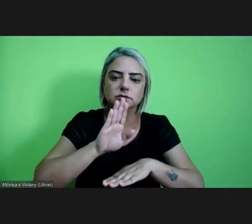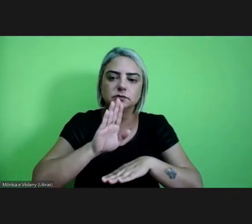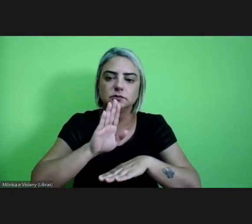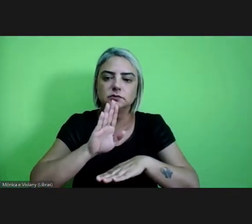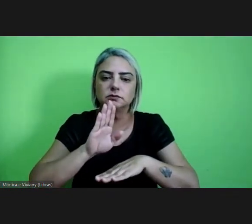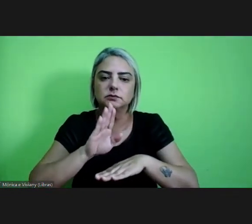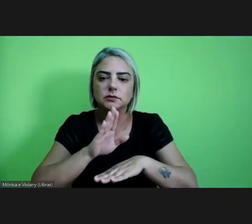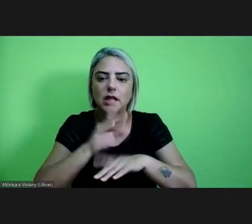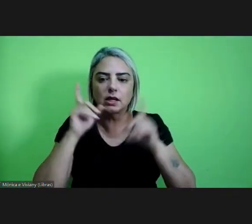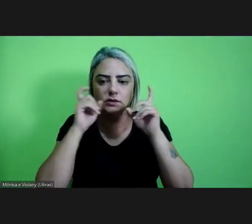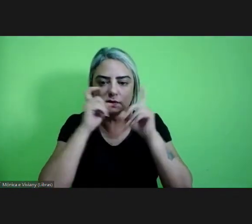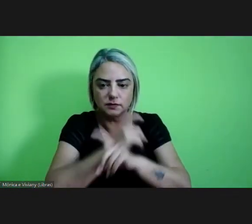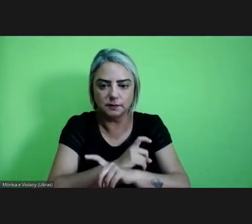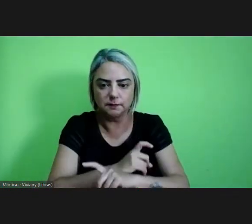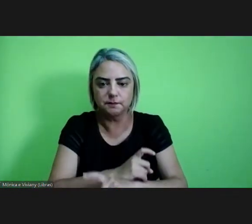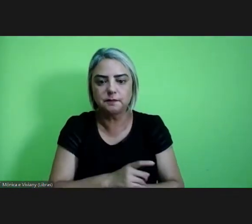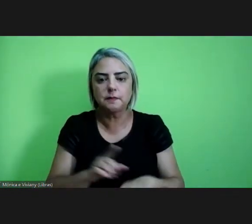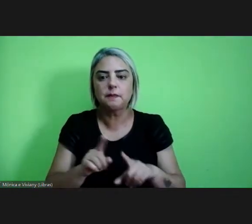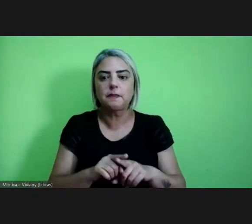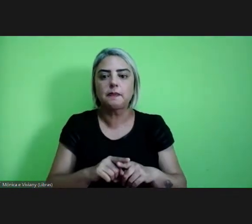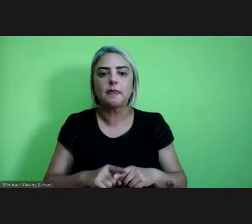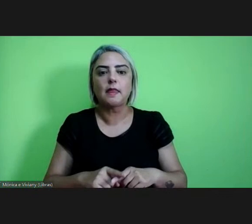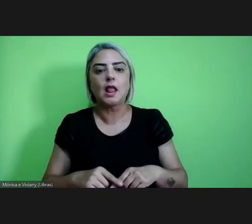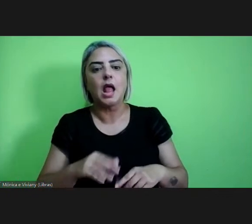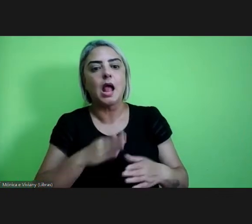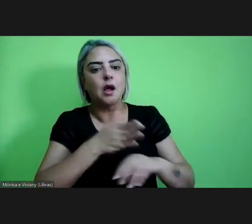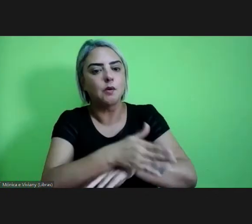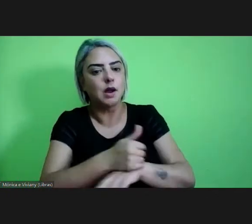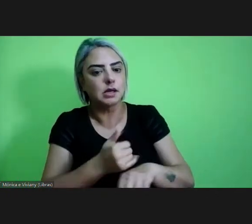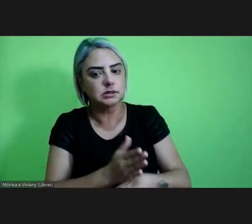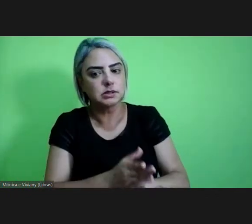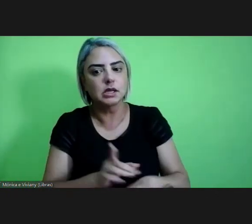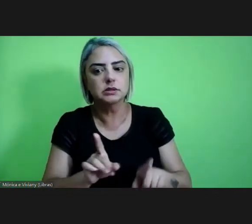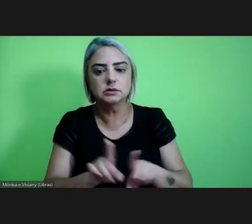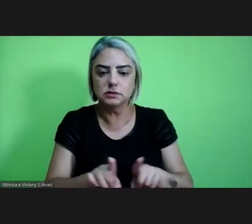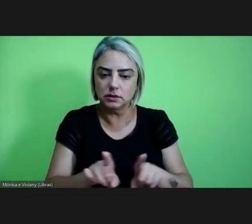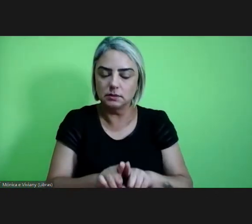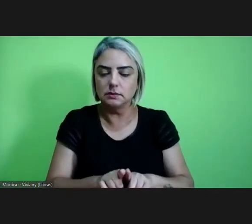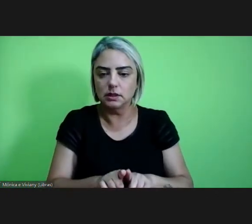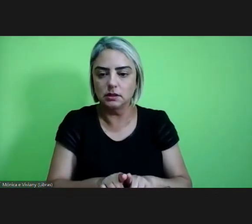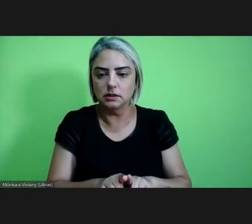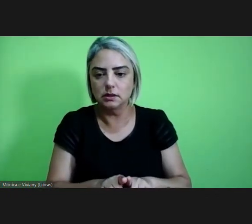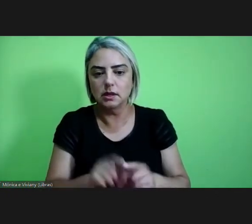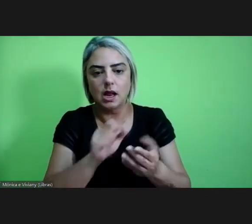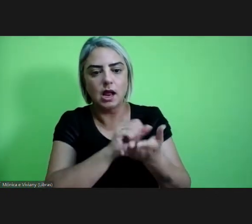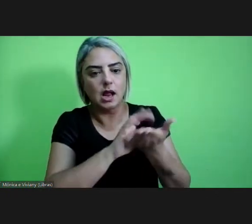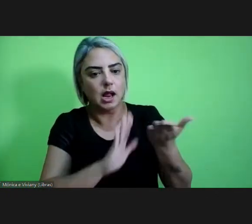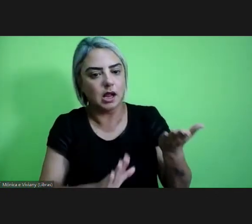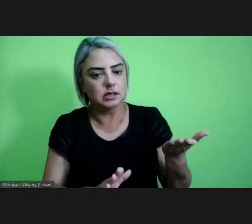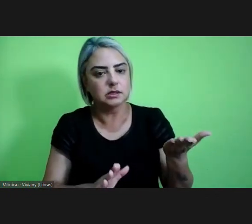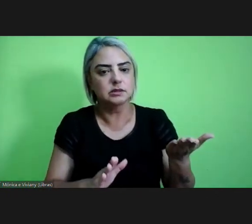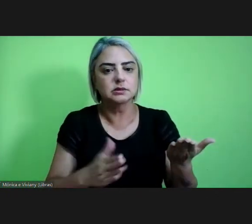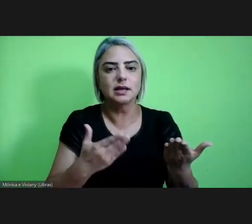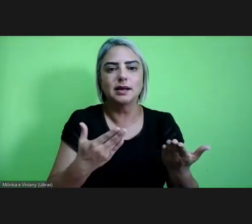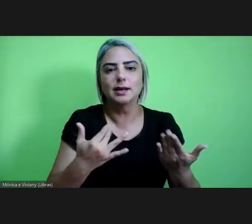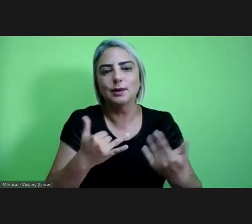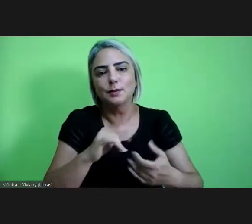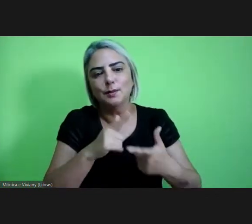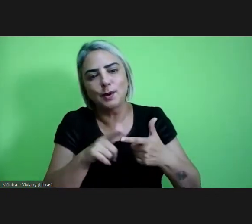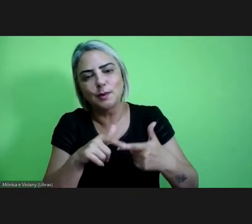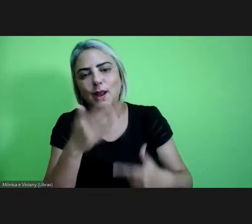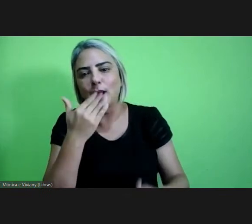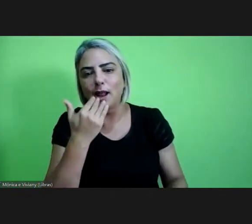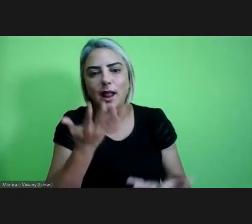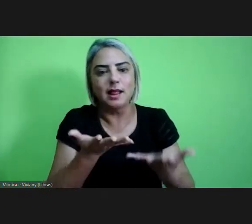treatment, and knowing their difficulties being in the access, and also the actions